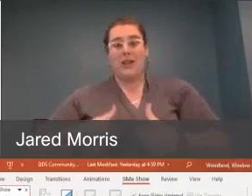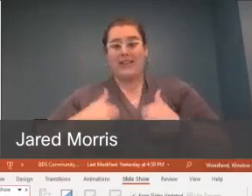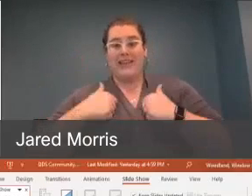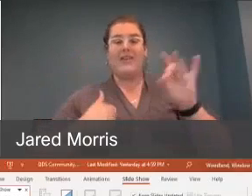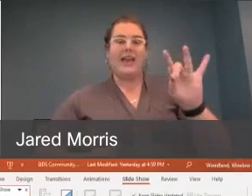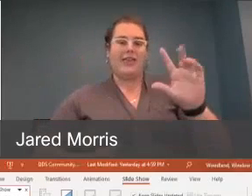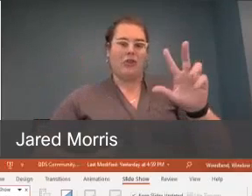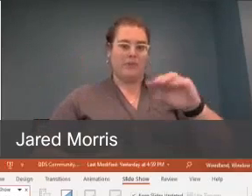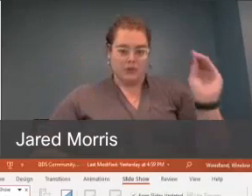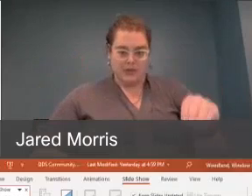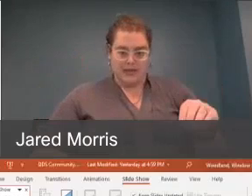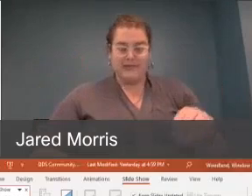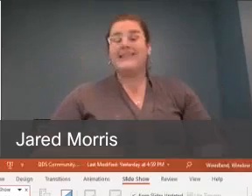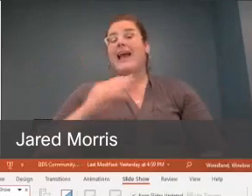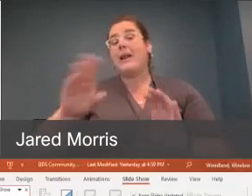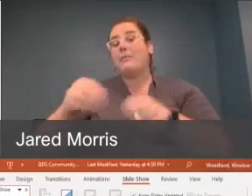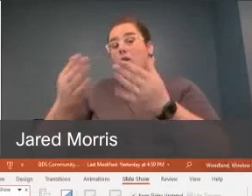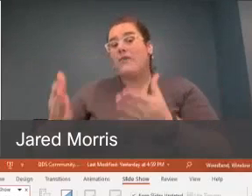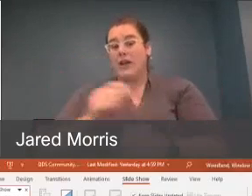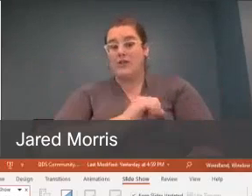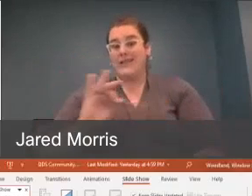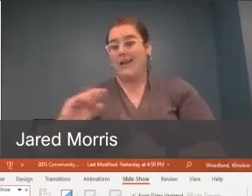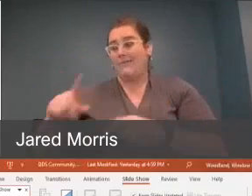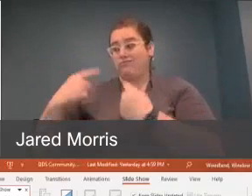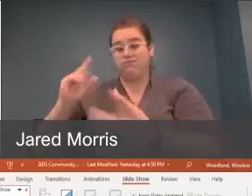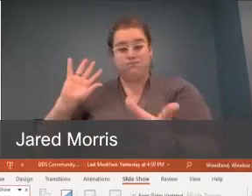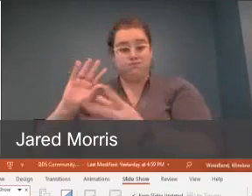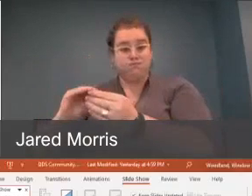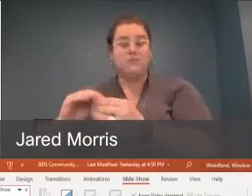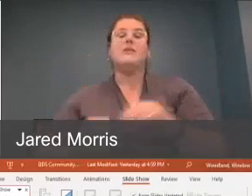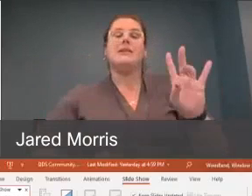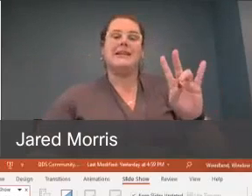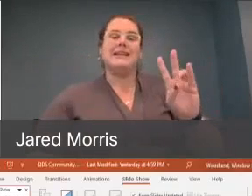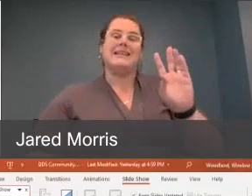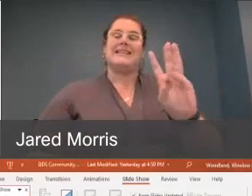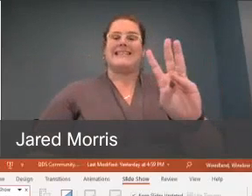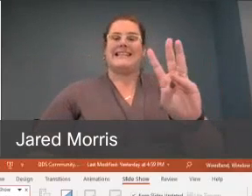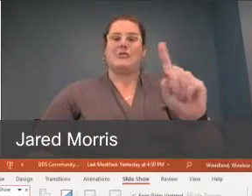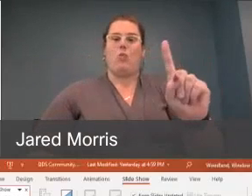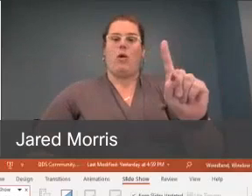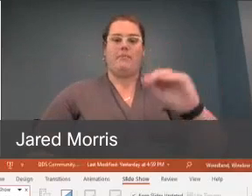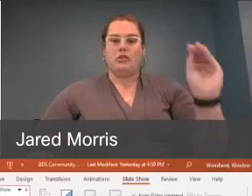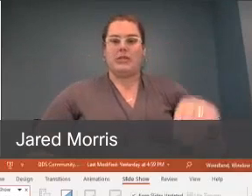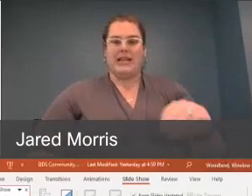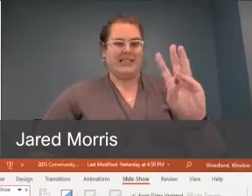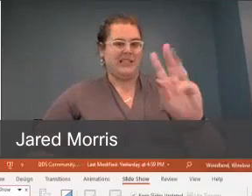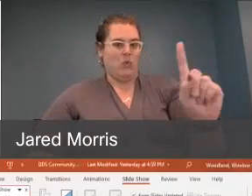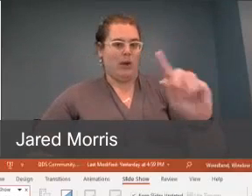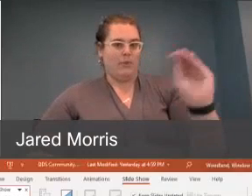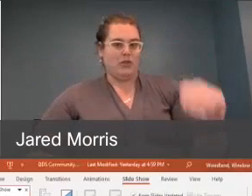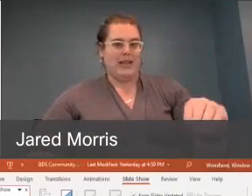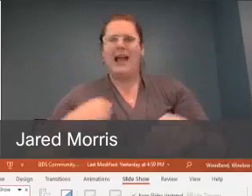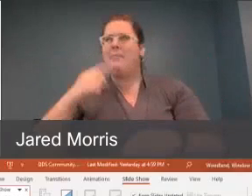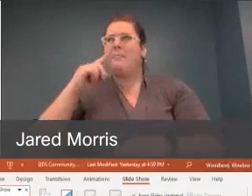staff, we have 61%, and that is up, I believe, from 59%. And